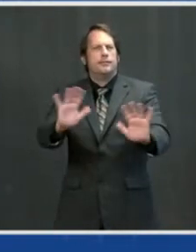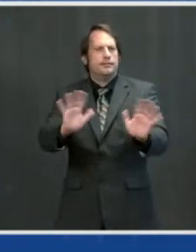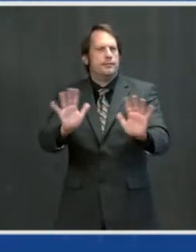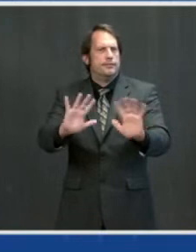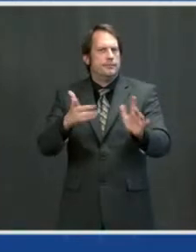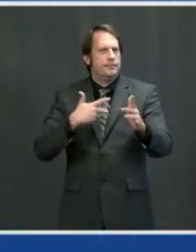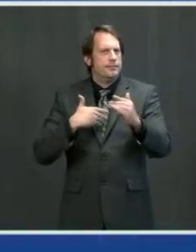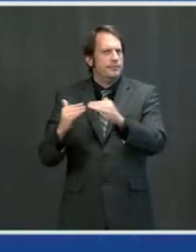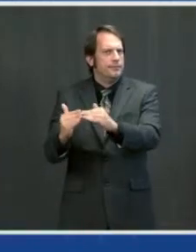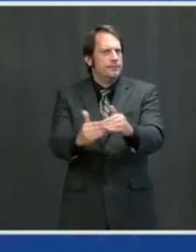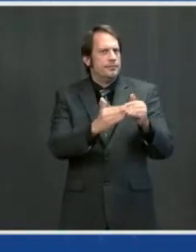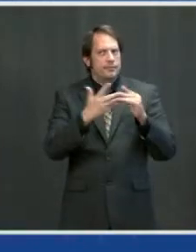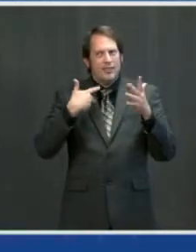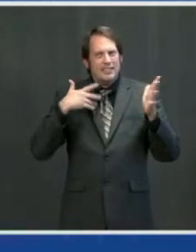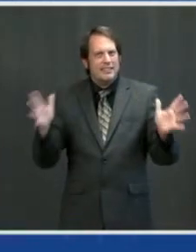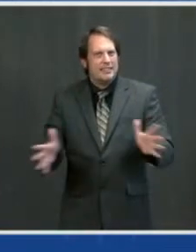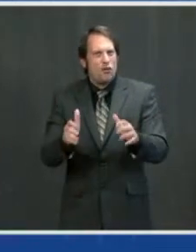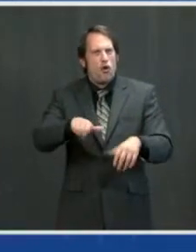be promoted.